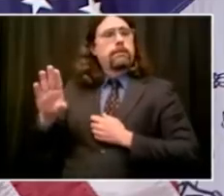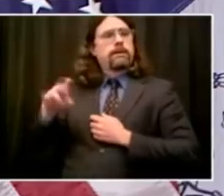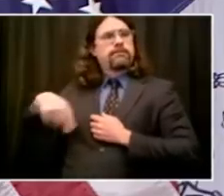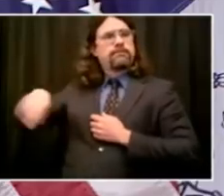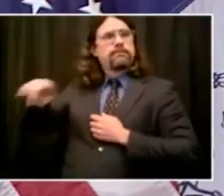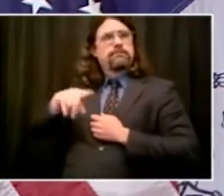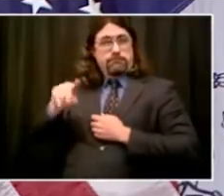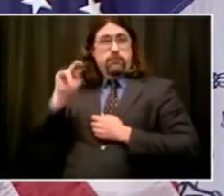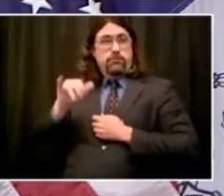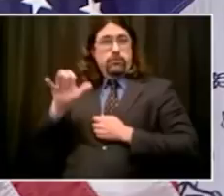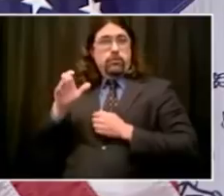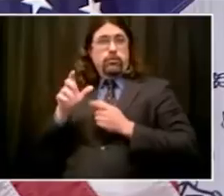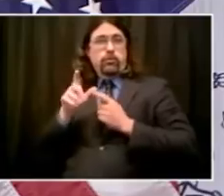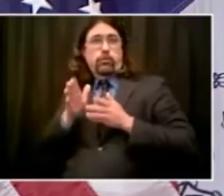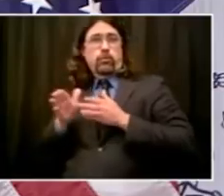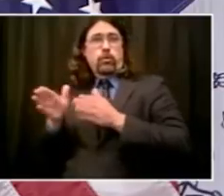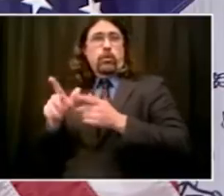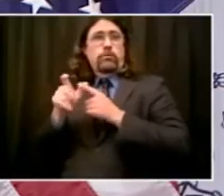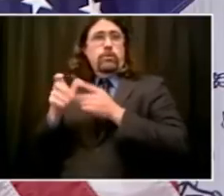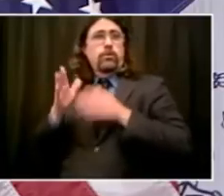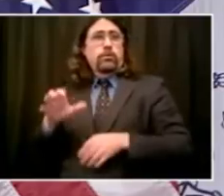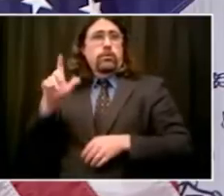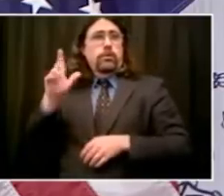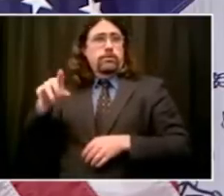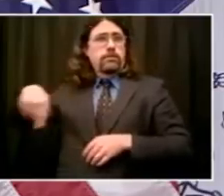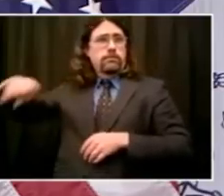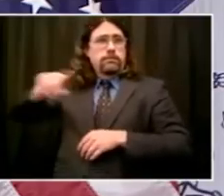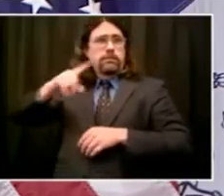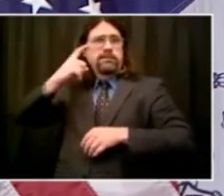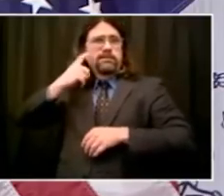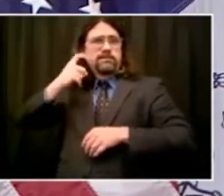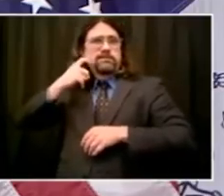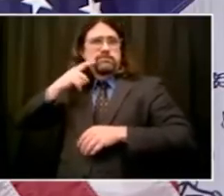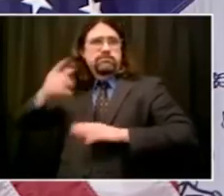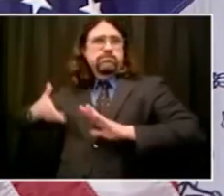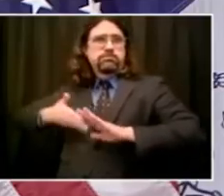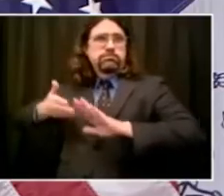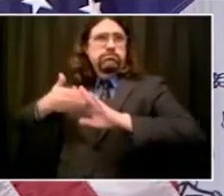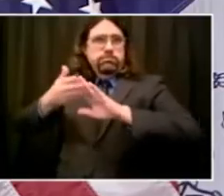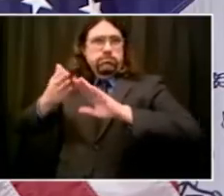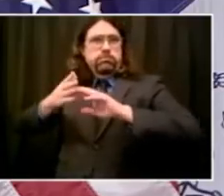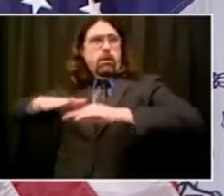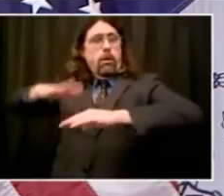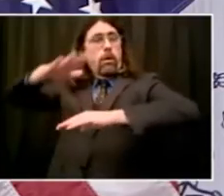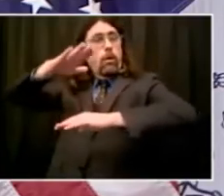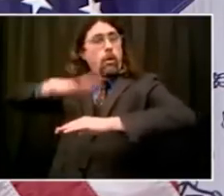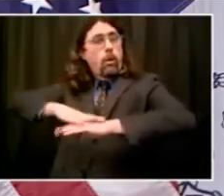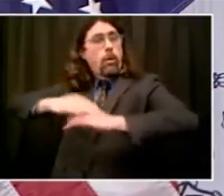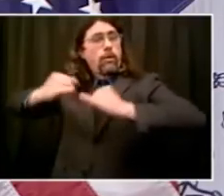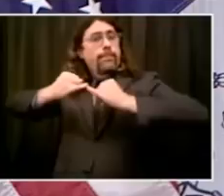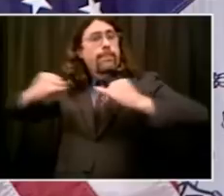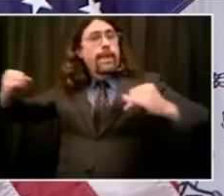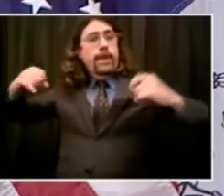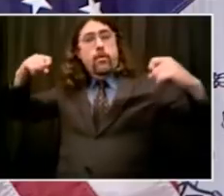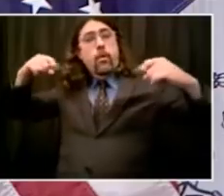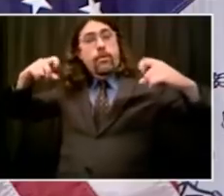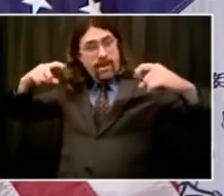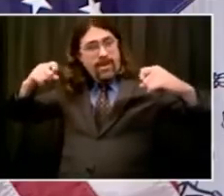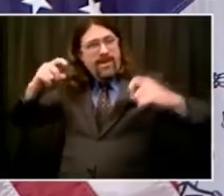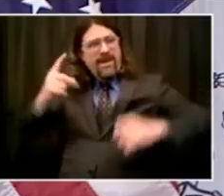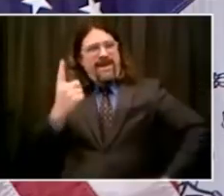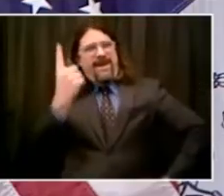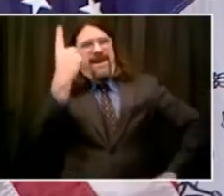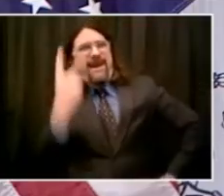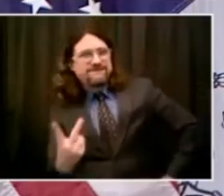half marathon the other day, amazing things they've come up with. The marathon itself is obviously a ways off. So